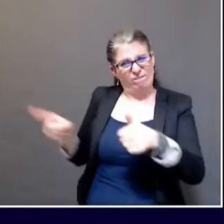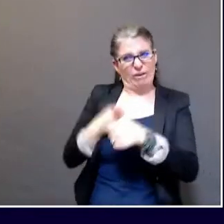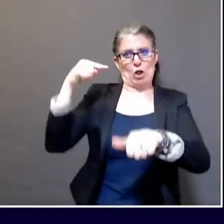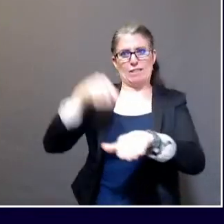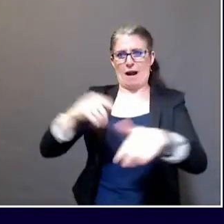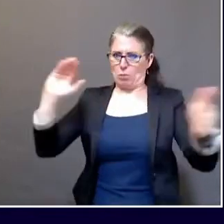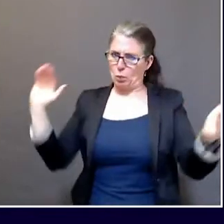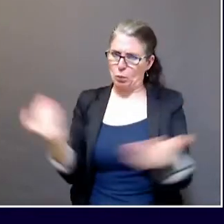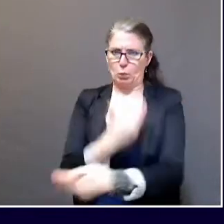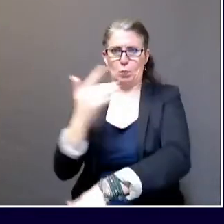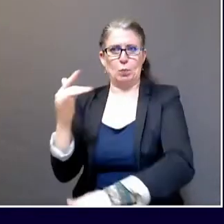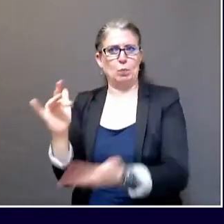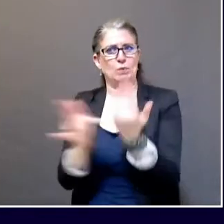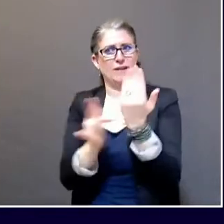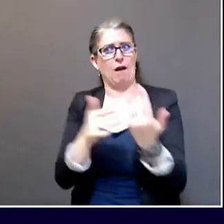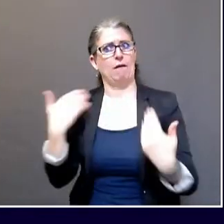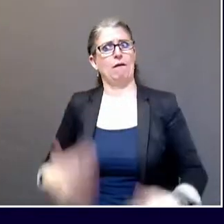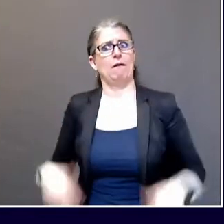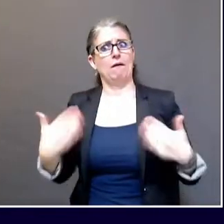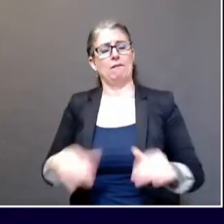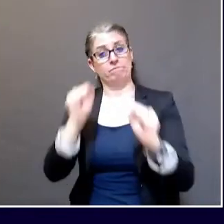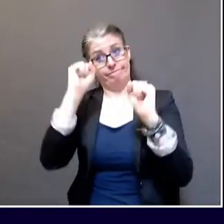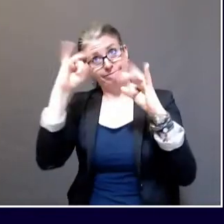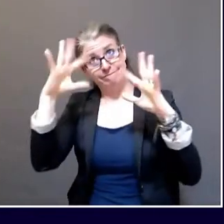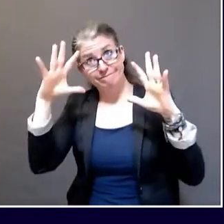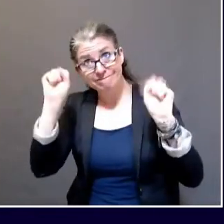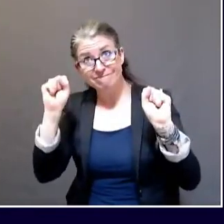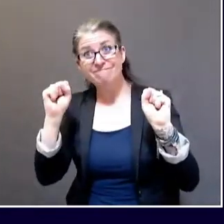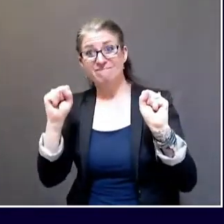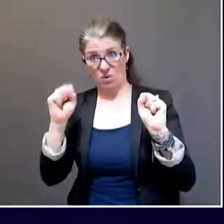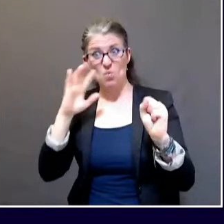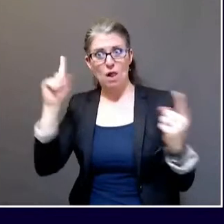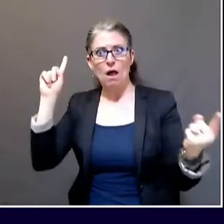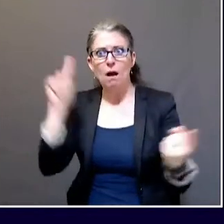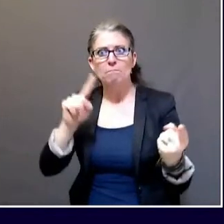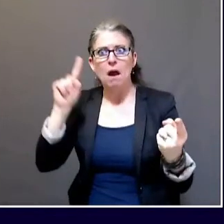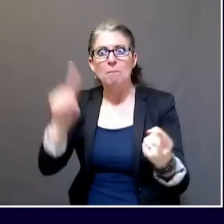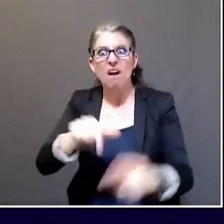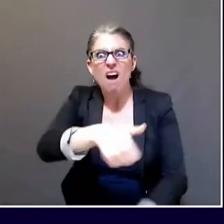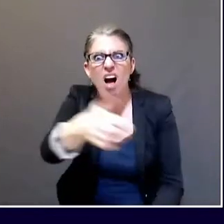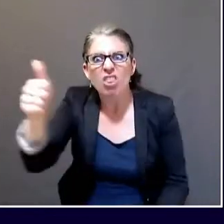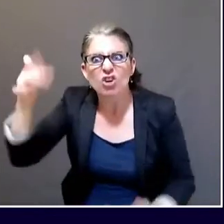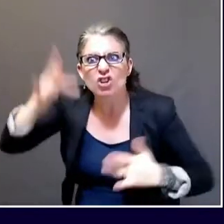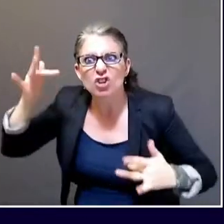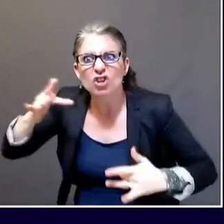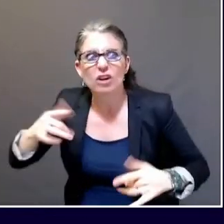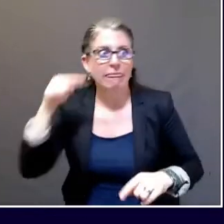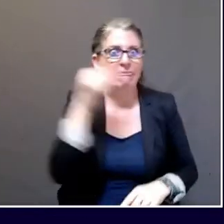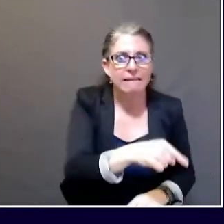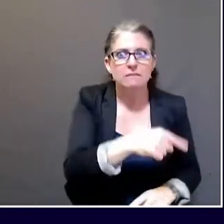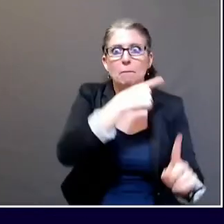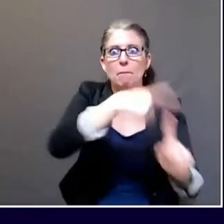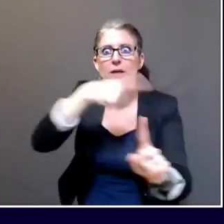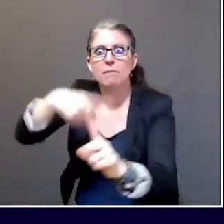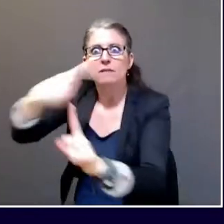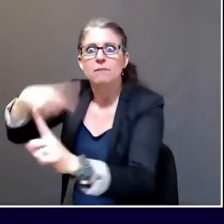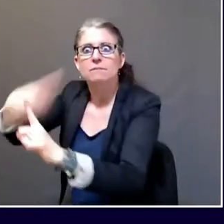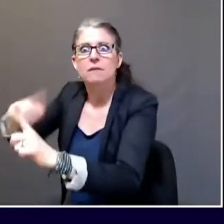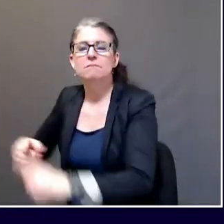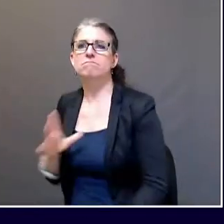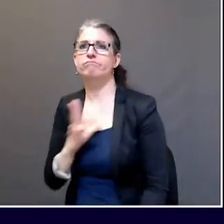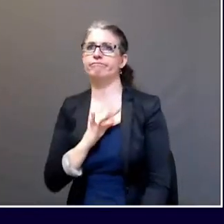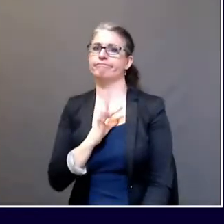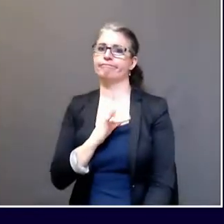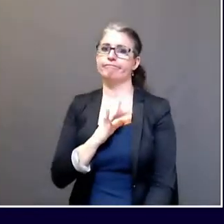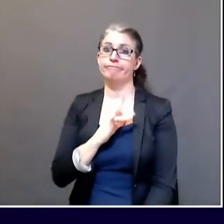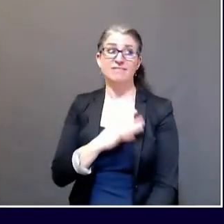illness. But when that means that we are back to the way we were before, that's an open question, Hannah. It's going to depend on supply, which